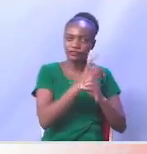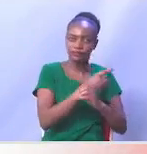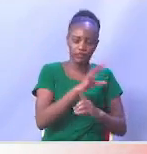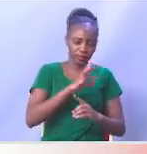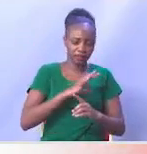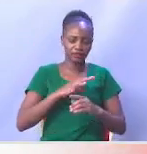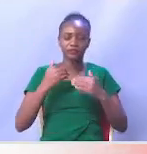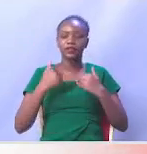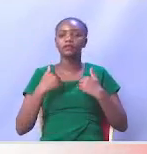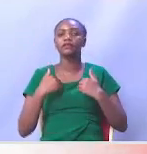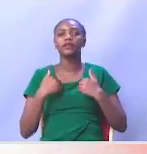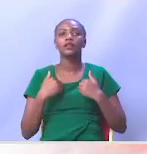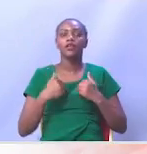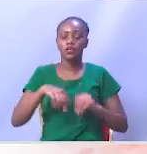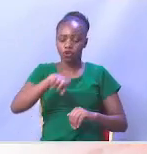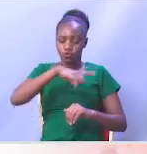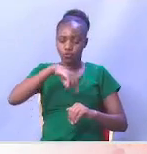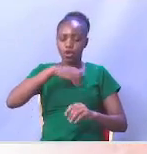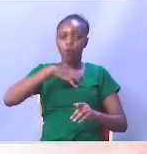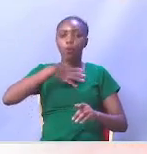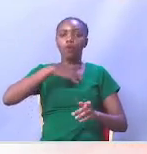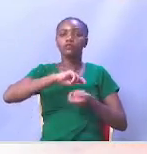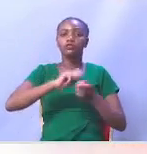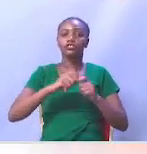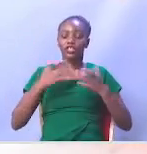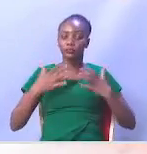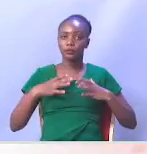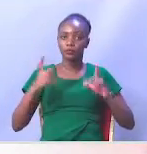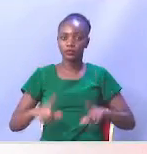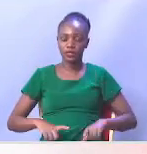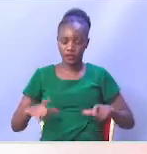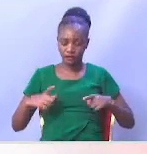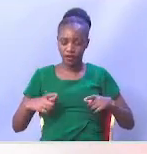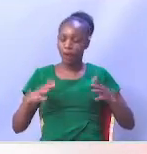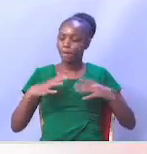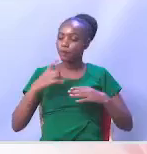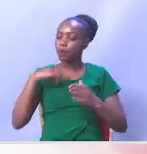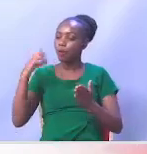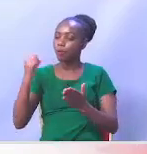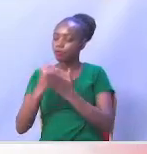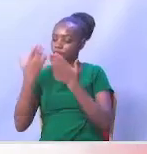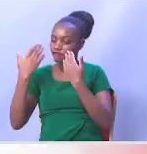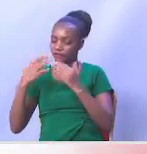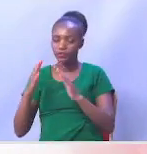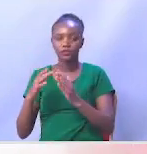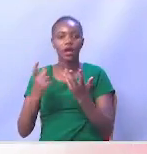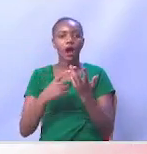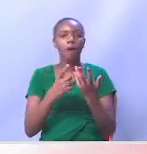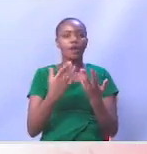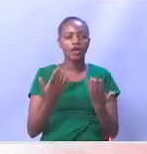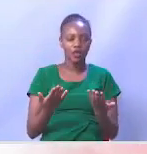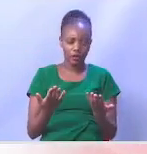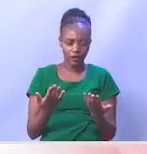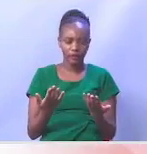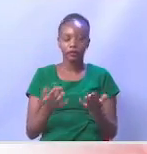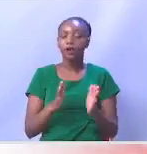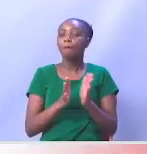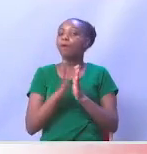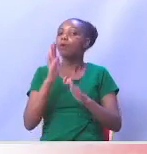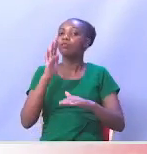We are changing people's lives. The number of people who have been employed in this project alone, as you have seen,